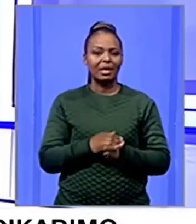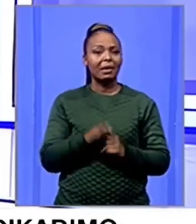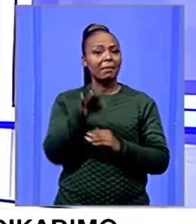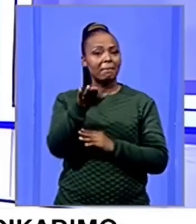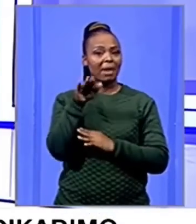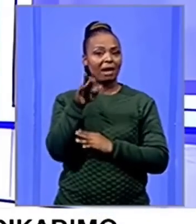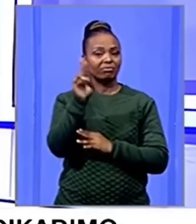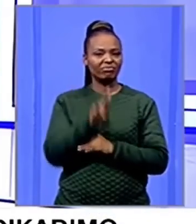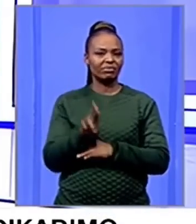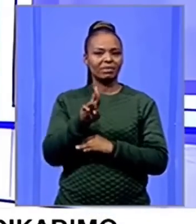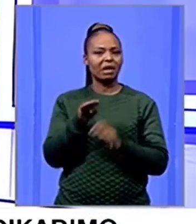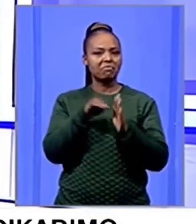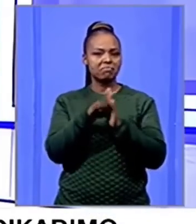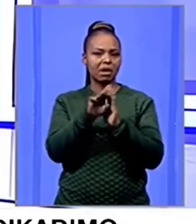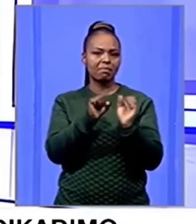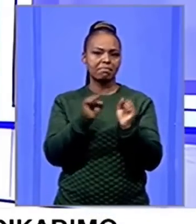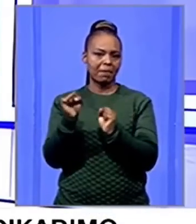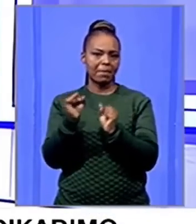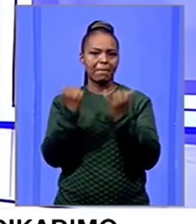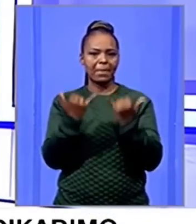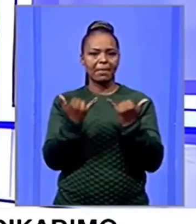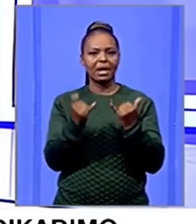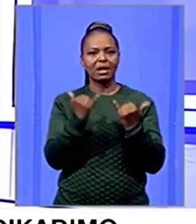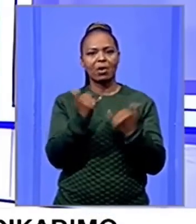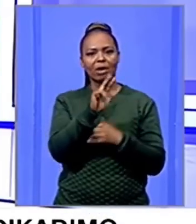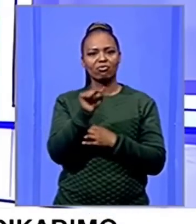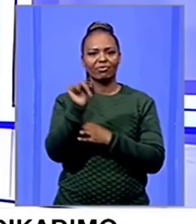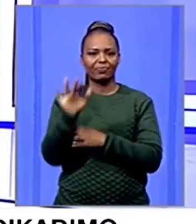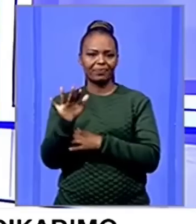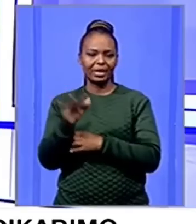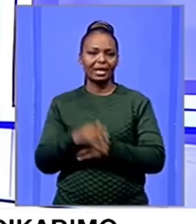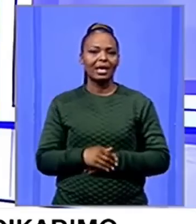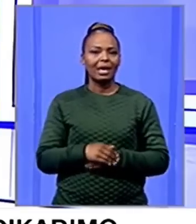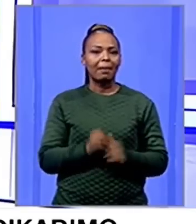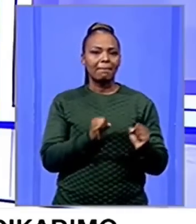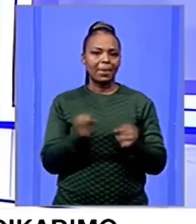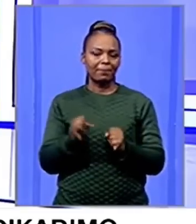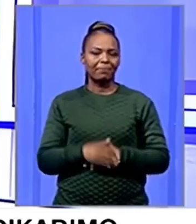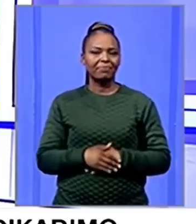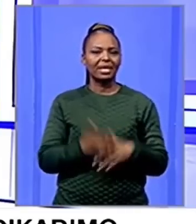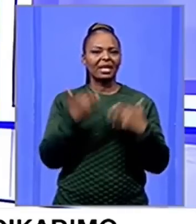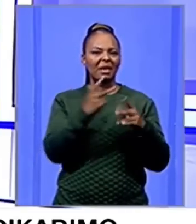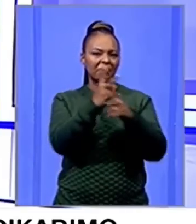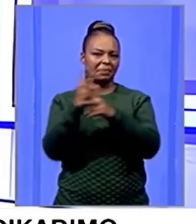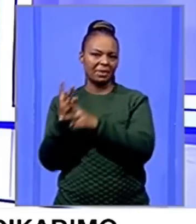go diperesente di le 2.25. Seelo sa kadimo tsa dibanka go badirisi